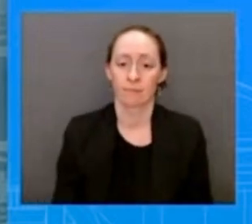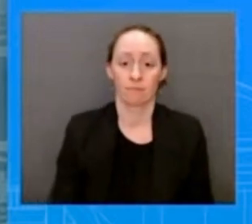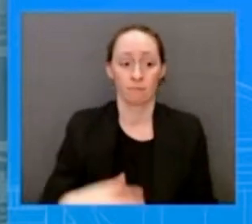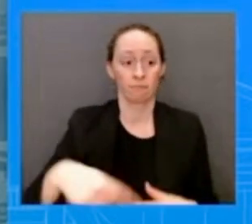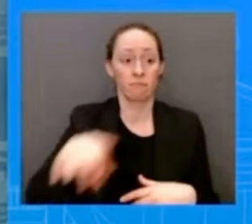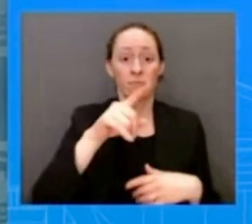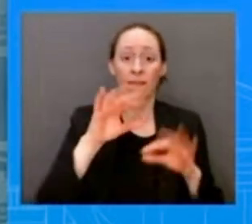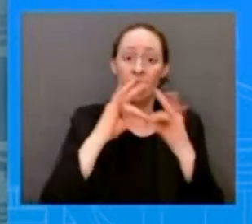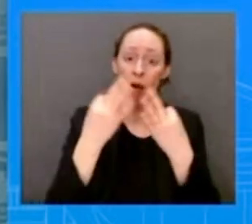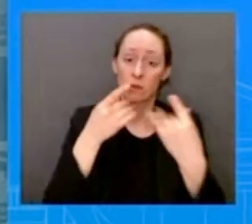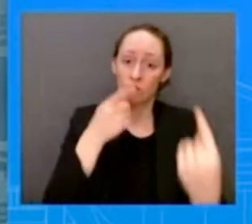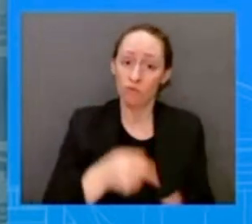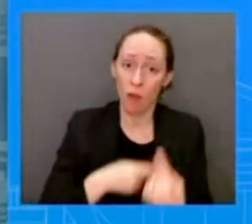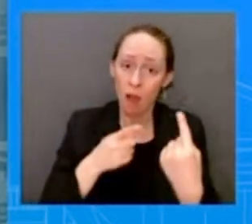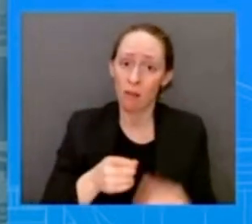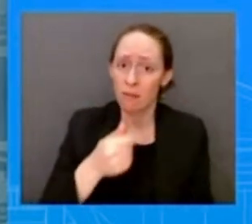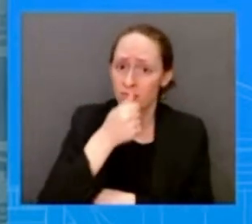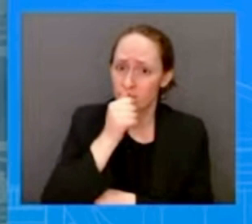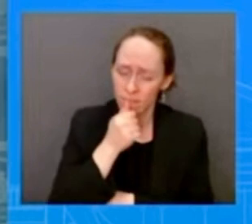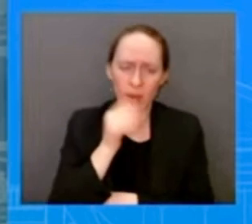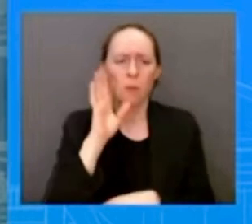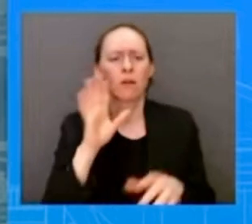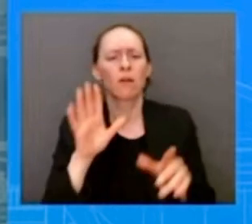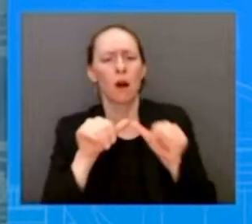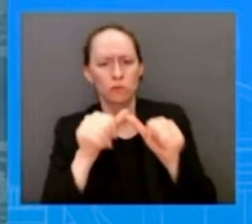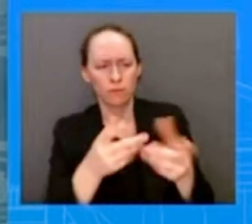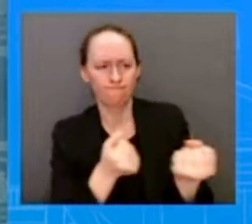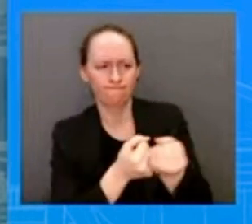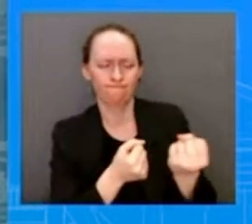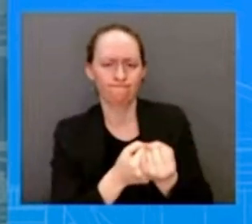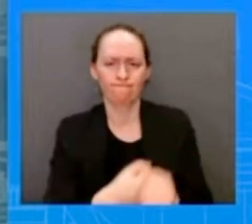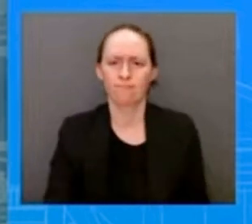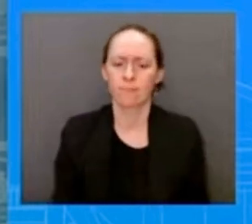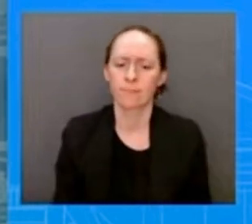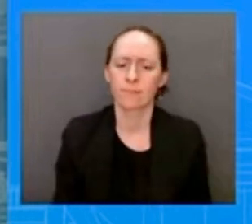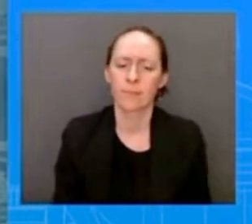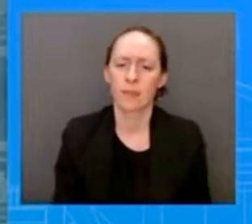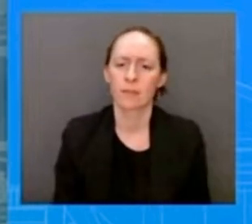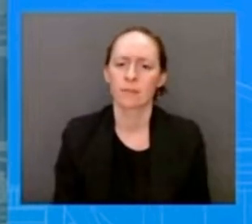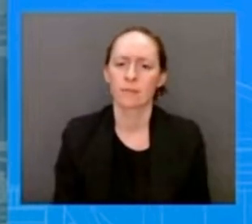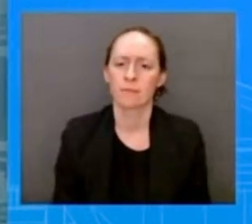continue to get that relief. I'm going to try and go around because I haven't.